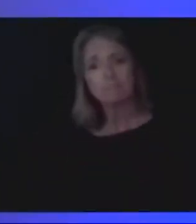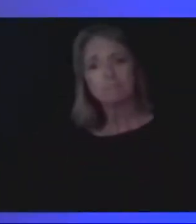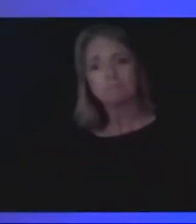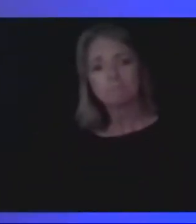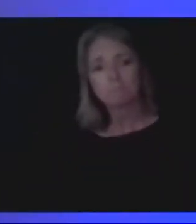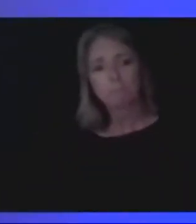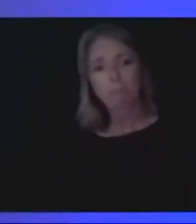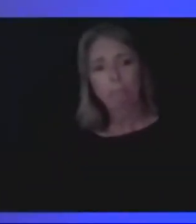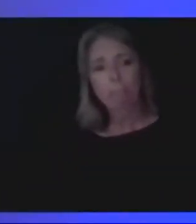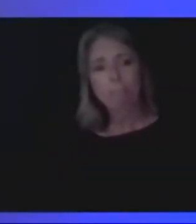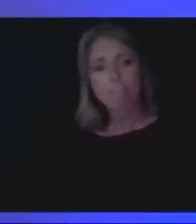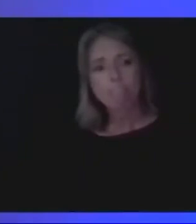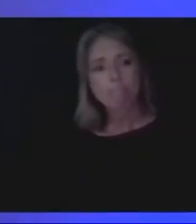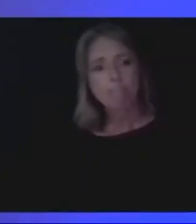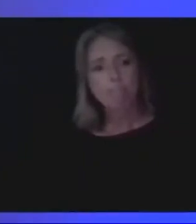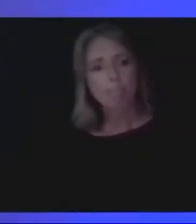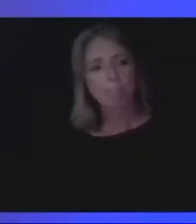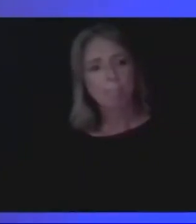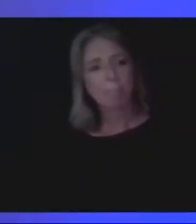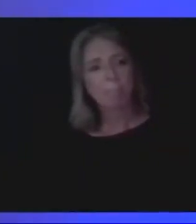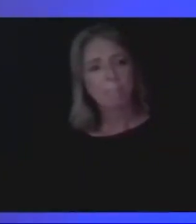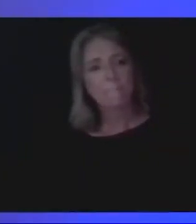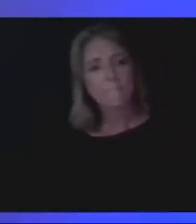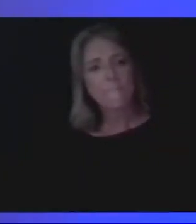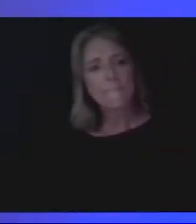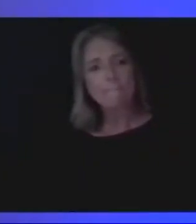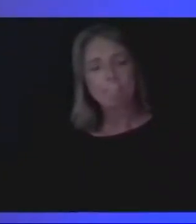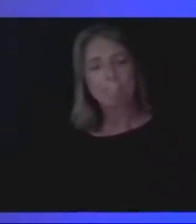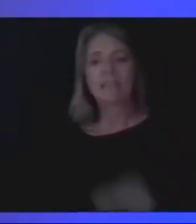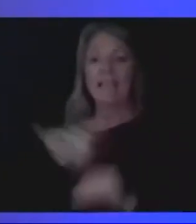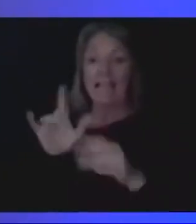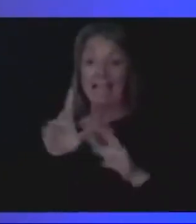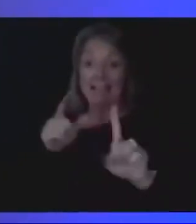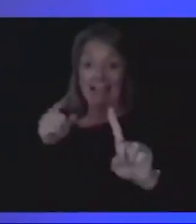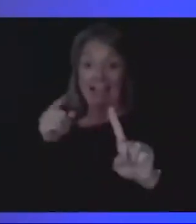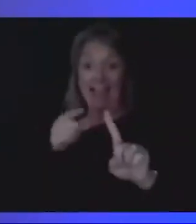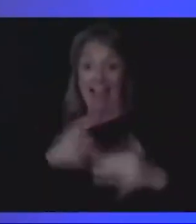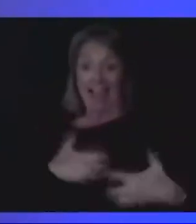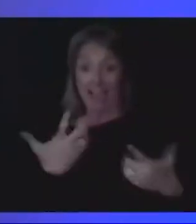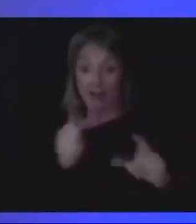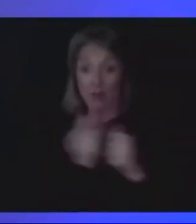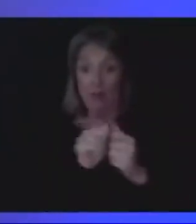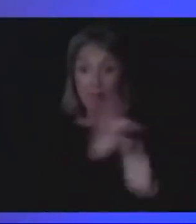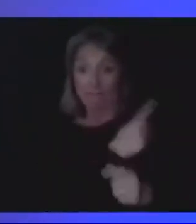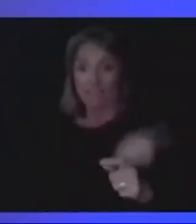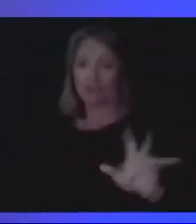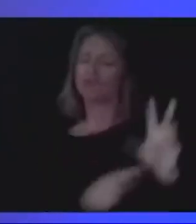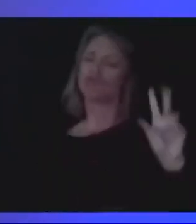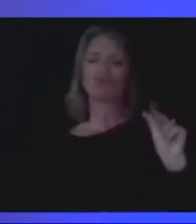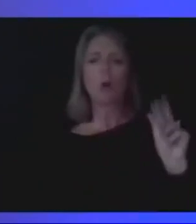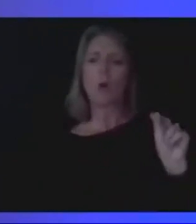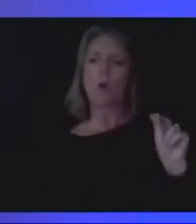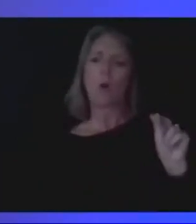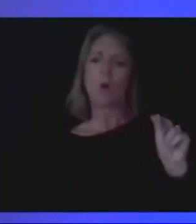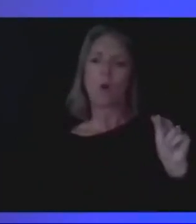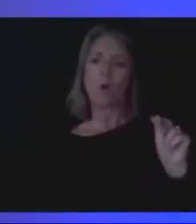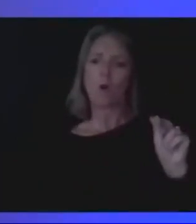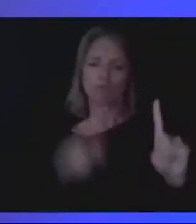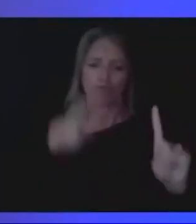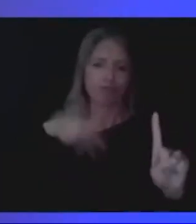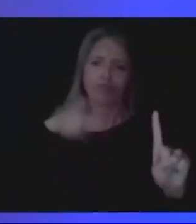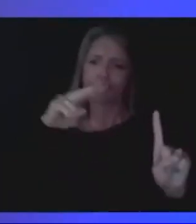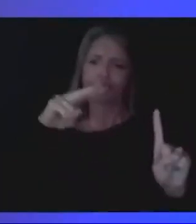I would say, at the individual patient, no. We treat every patient. We don't judge you when you come in our emergency